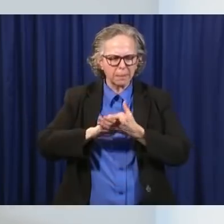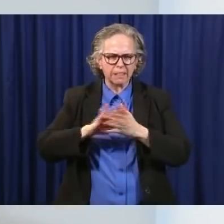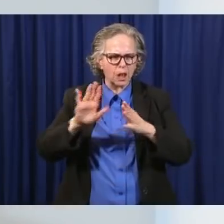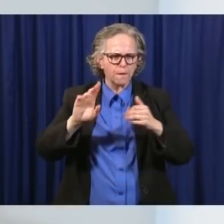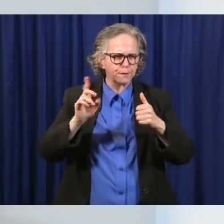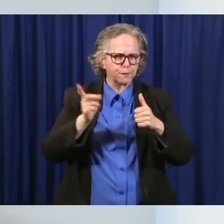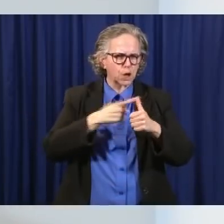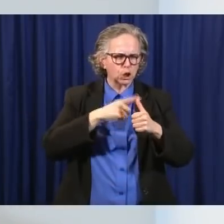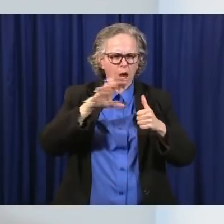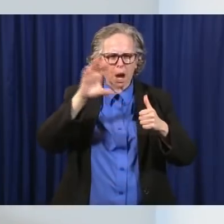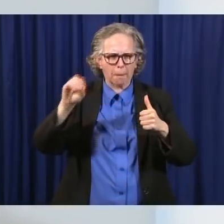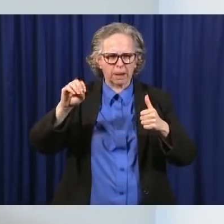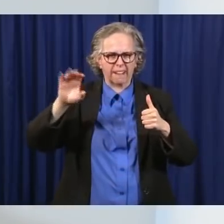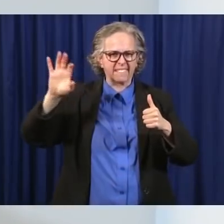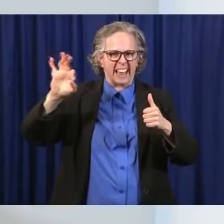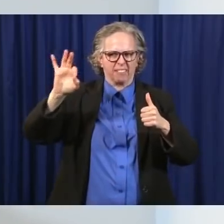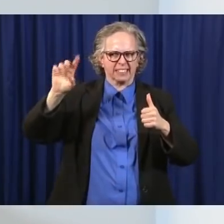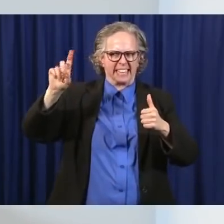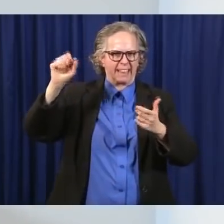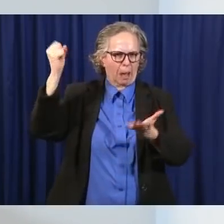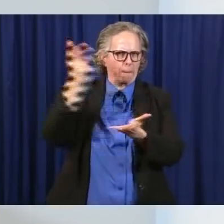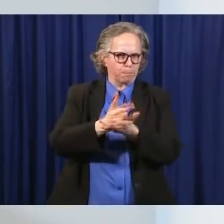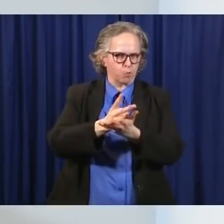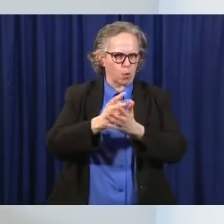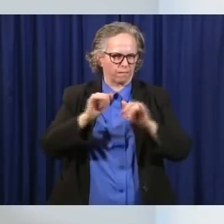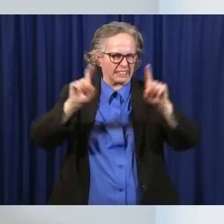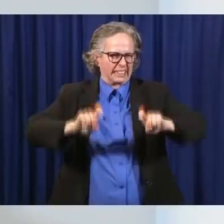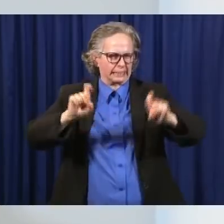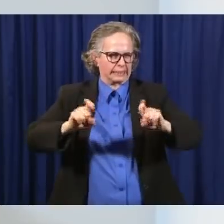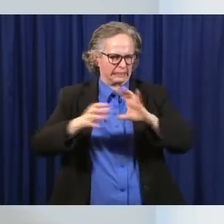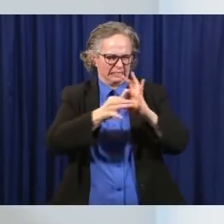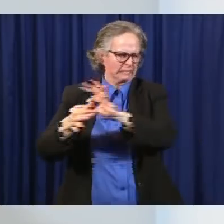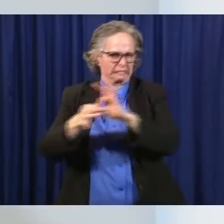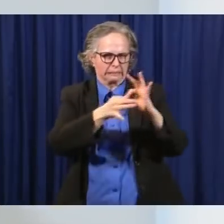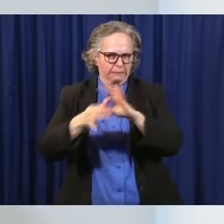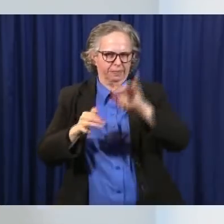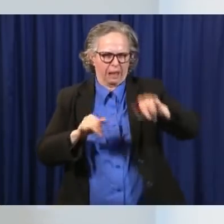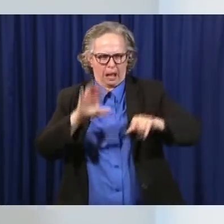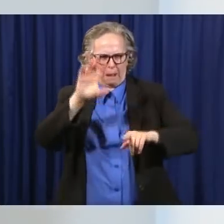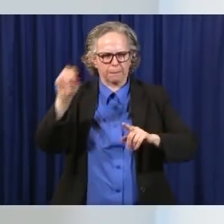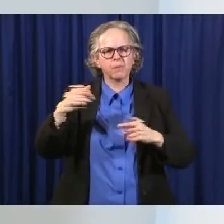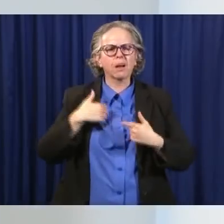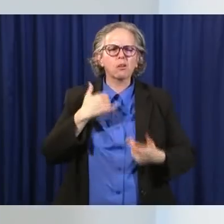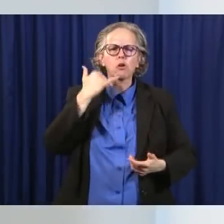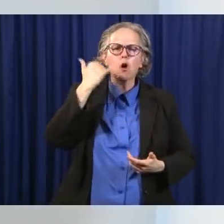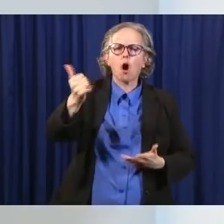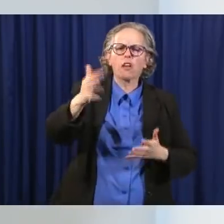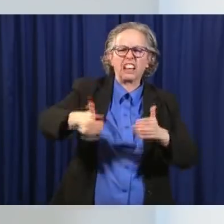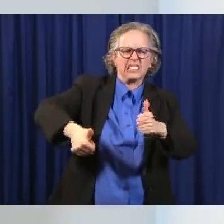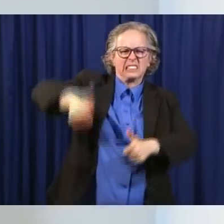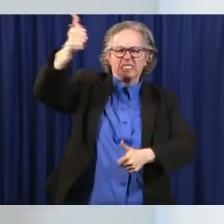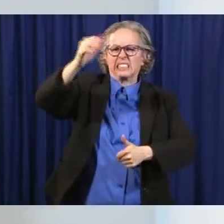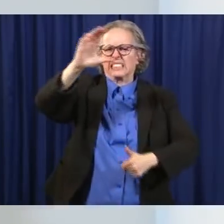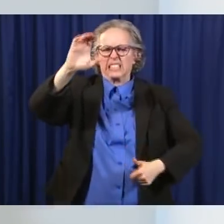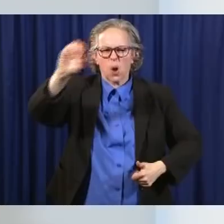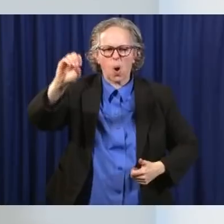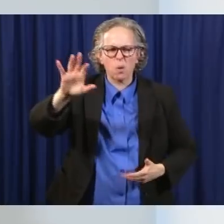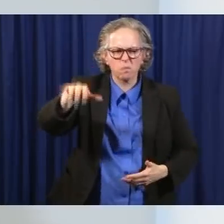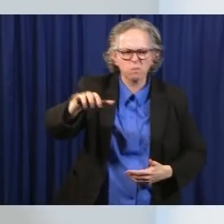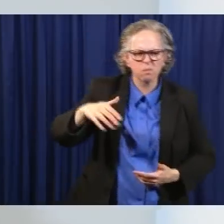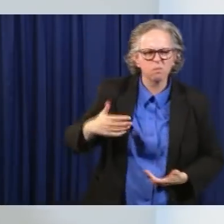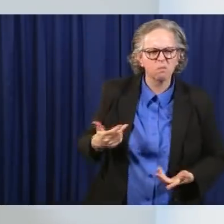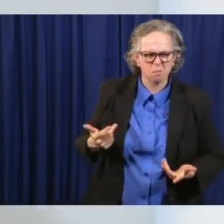for this testing in our country. And I talked to the CEO, and he said he would get us the tests. There were some other states